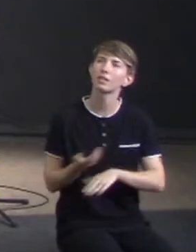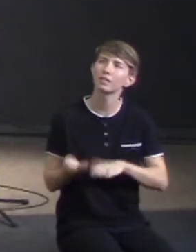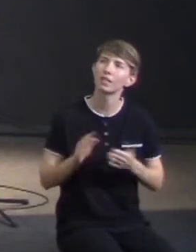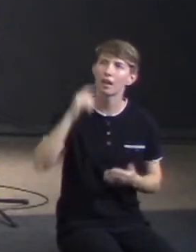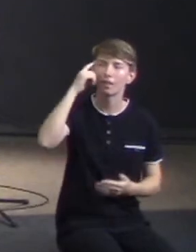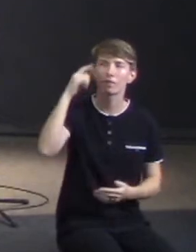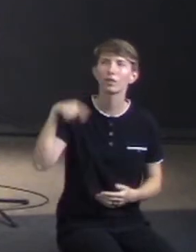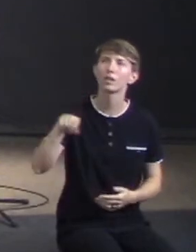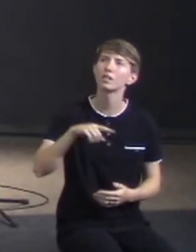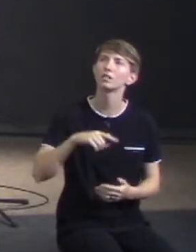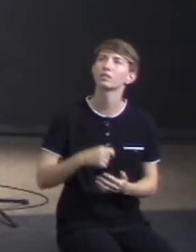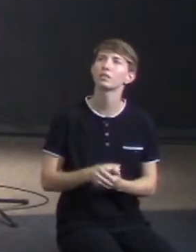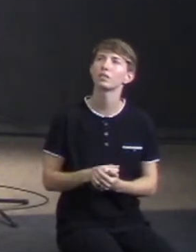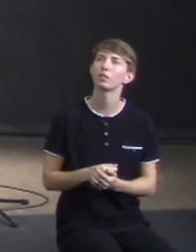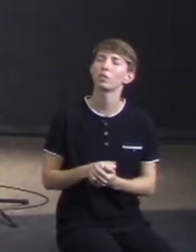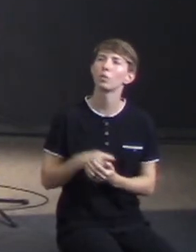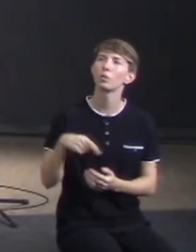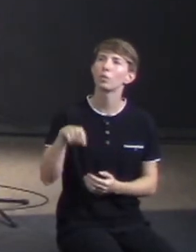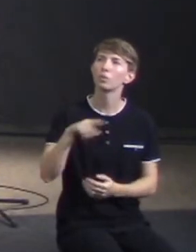that as a moment of